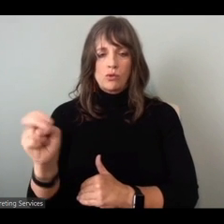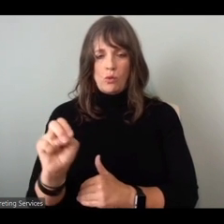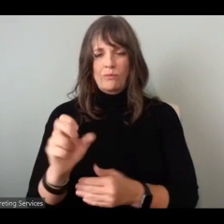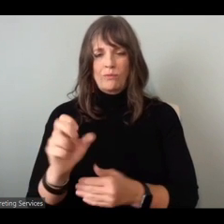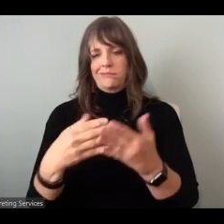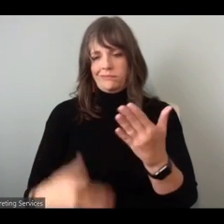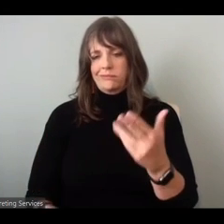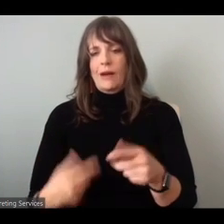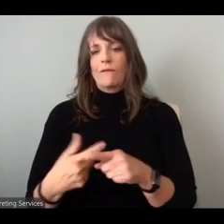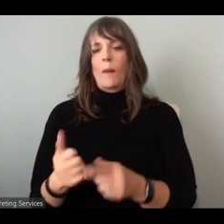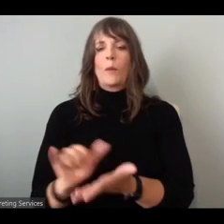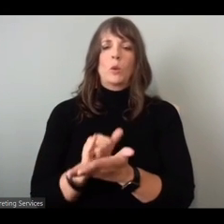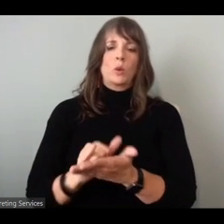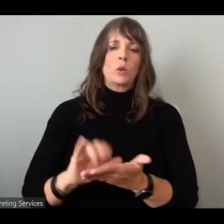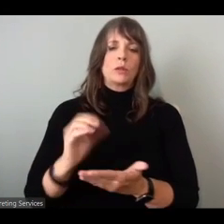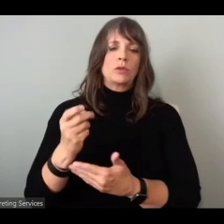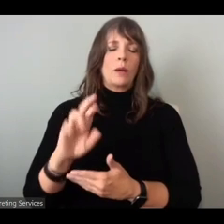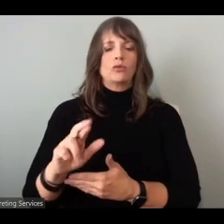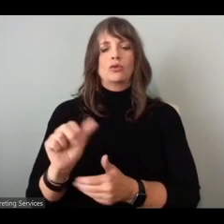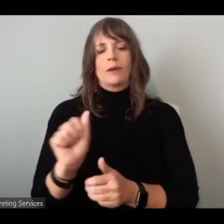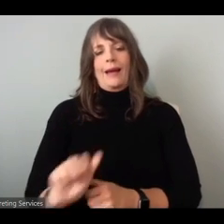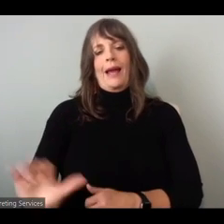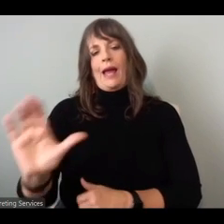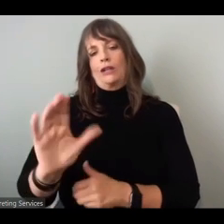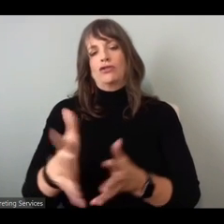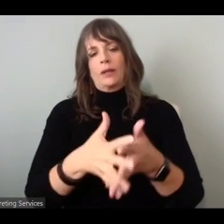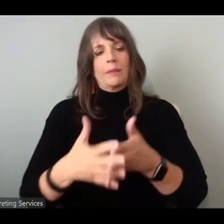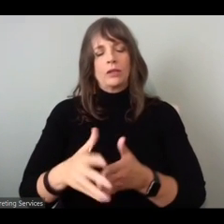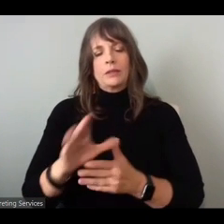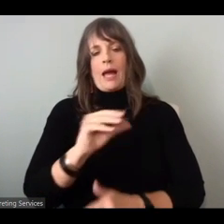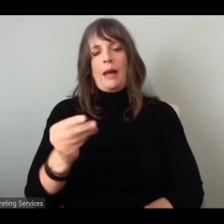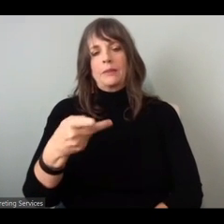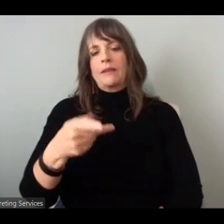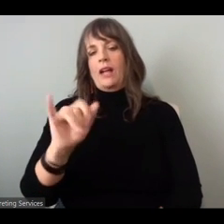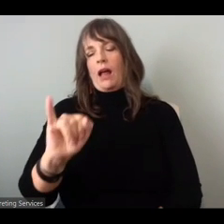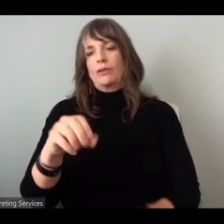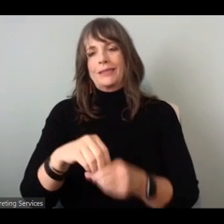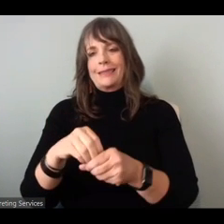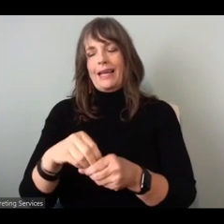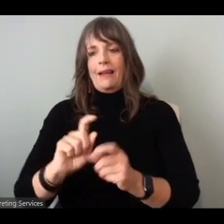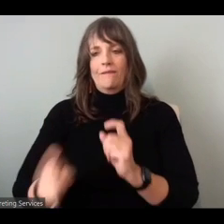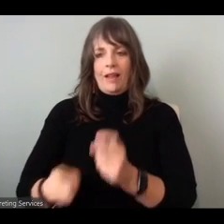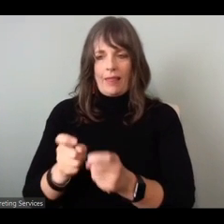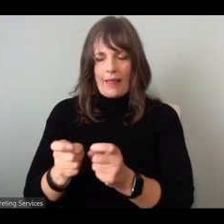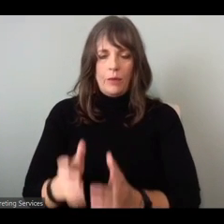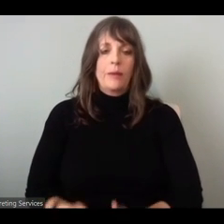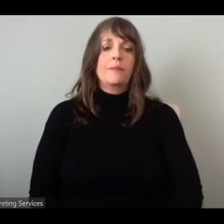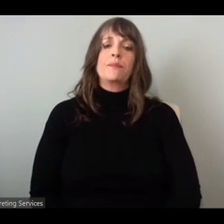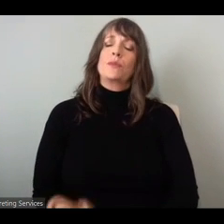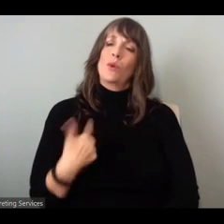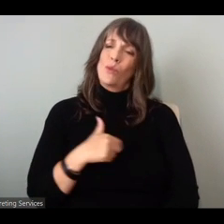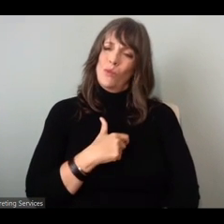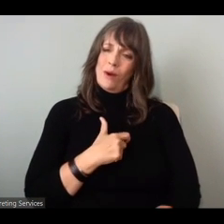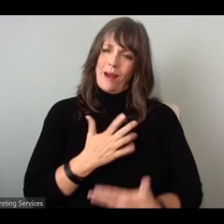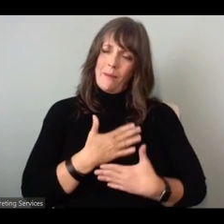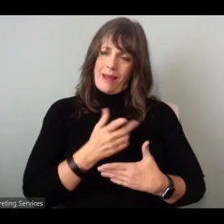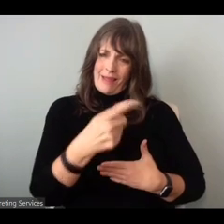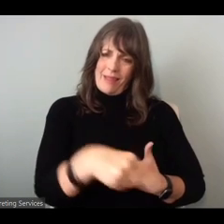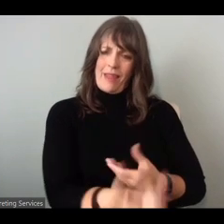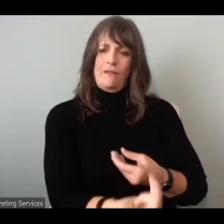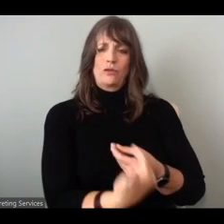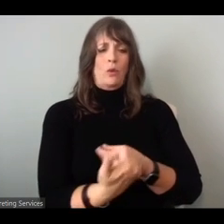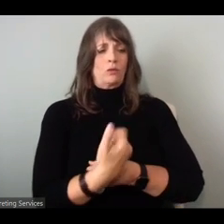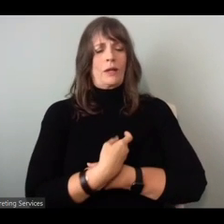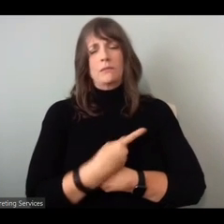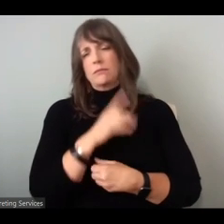R.A. Dameron, artist and founder, Red Olive Creative Consulting and Black Art Futures Fund, Randy Engstrom, director